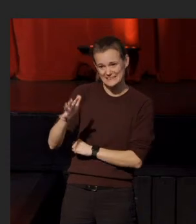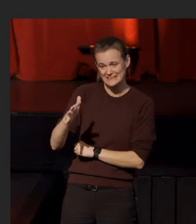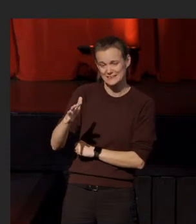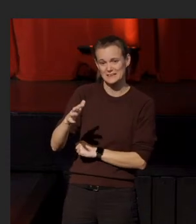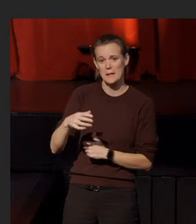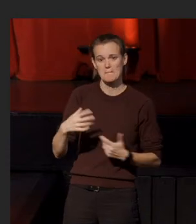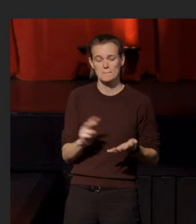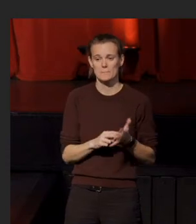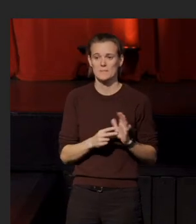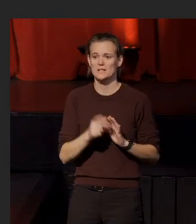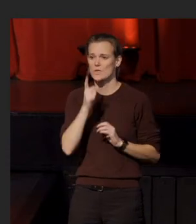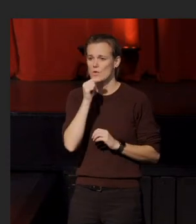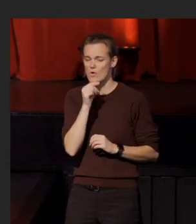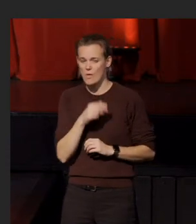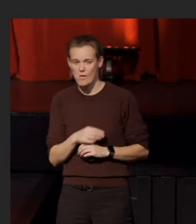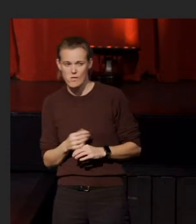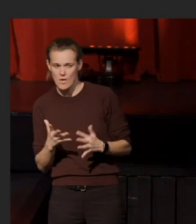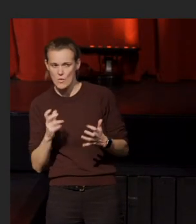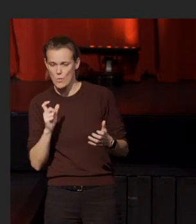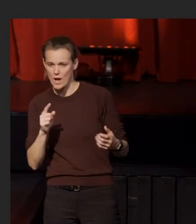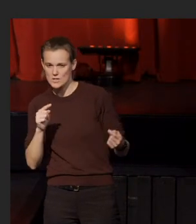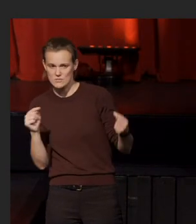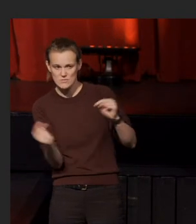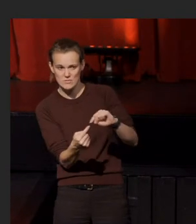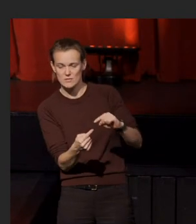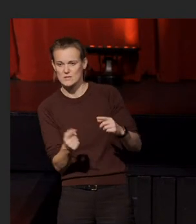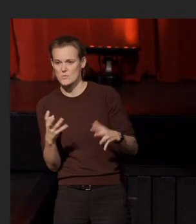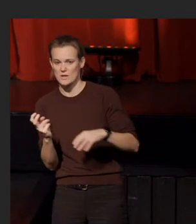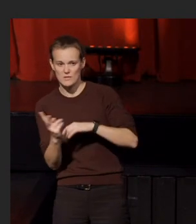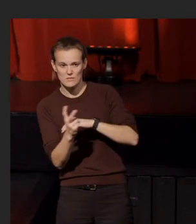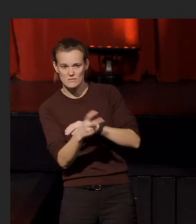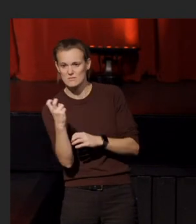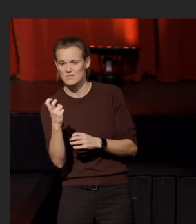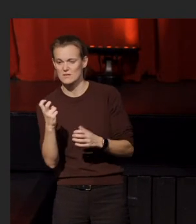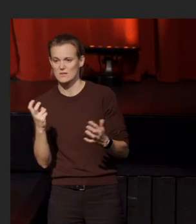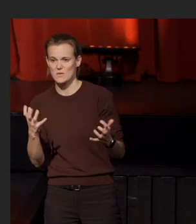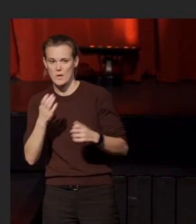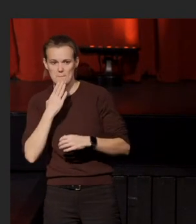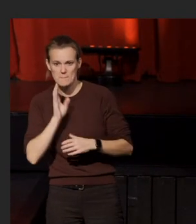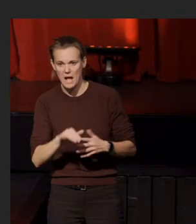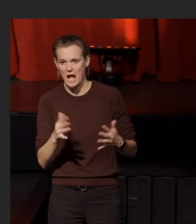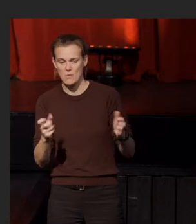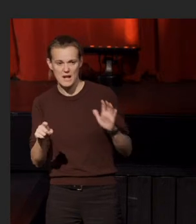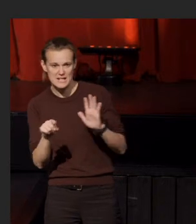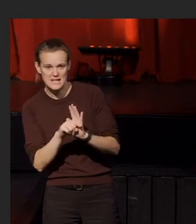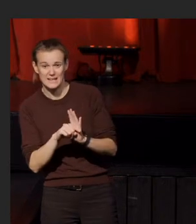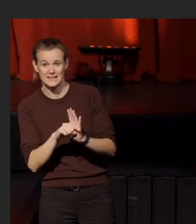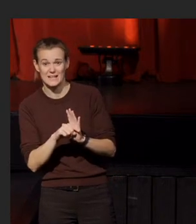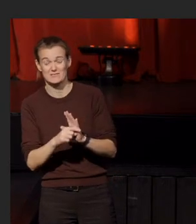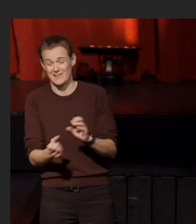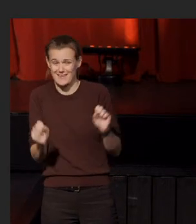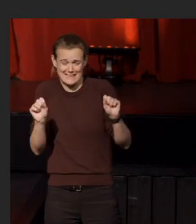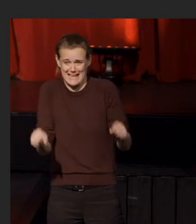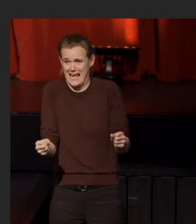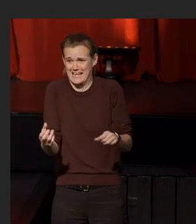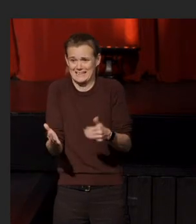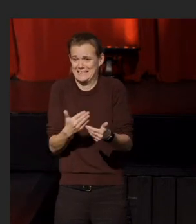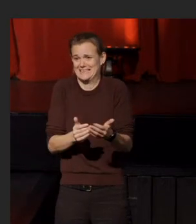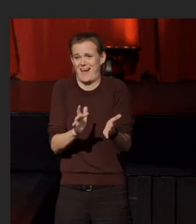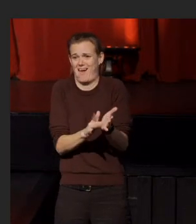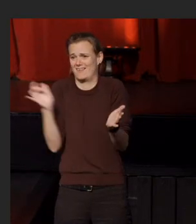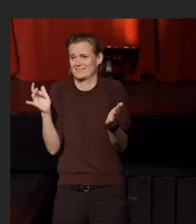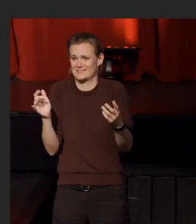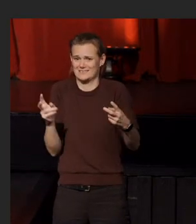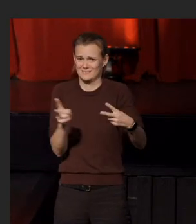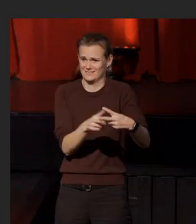to further their aims, further the aims of their government clients. And as a consequence, what I am